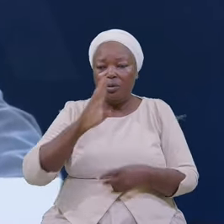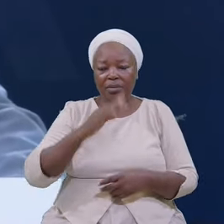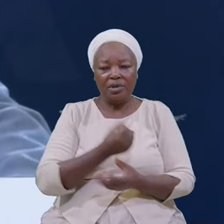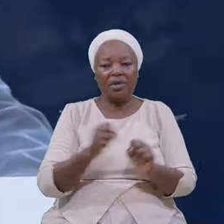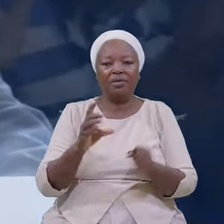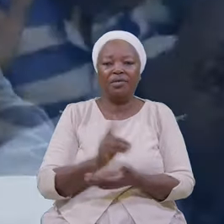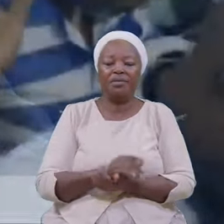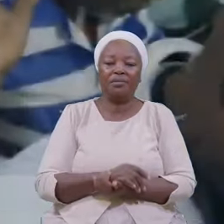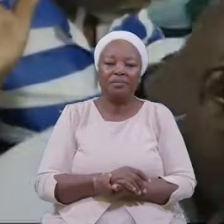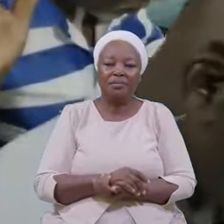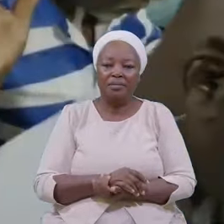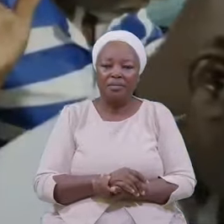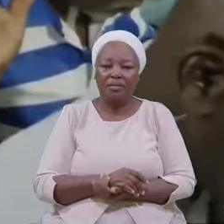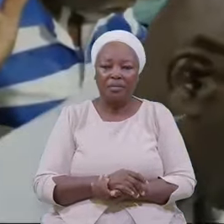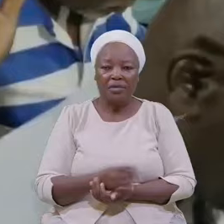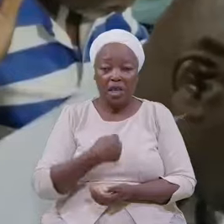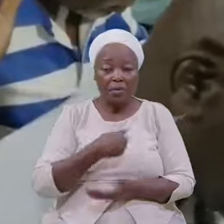Votre volonté,